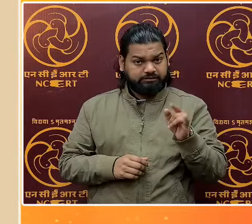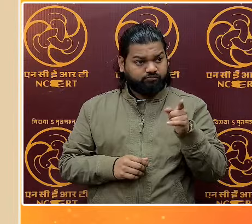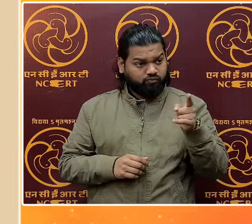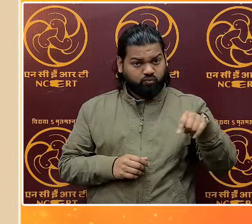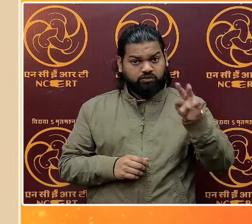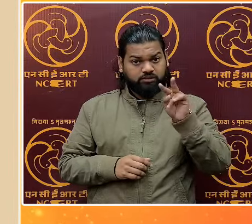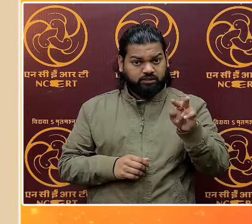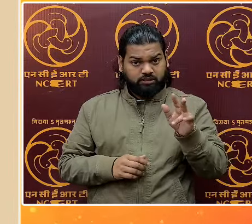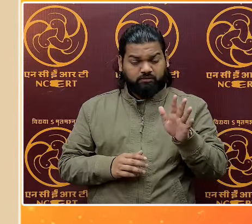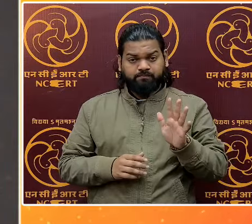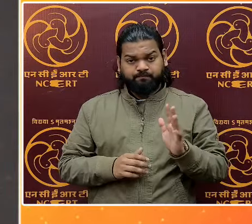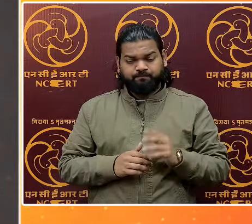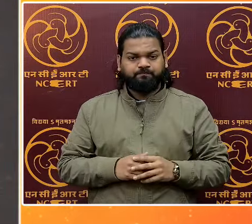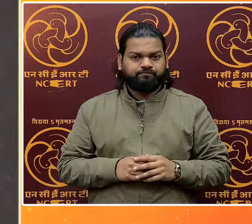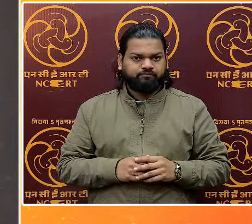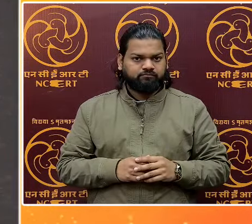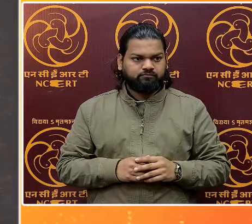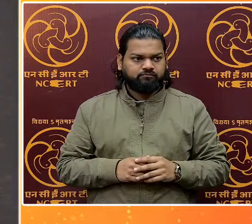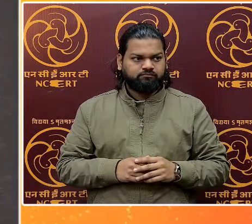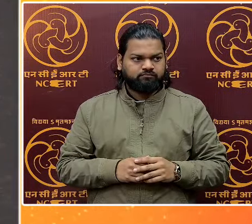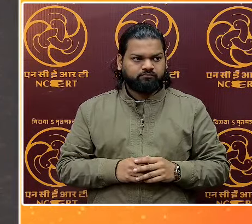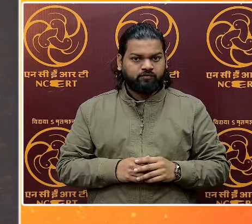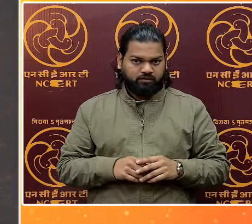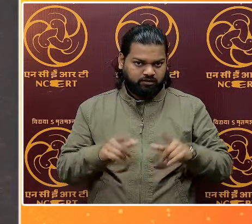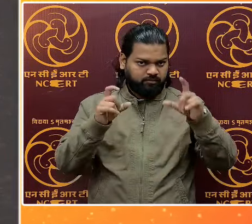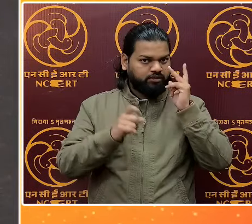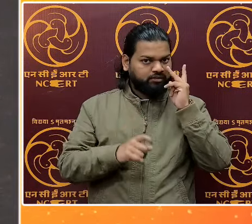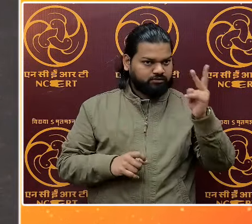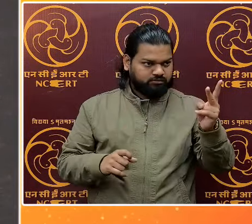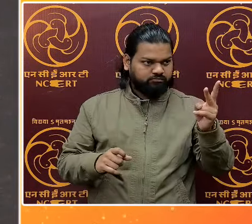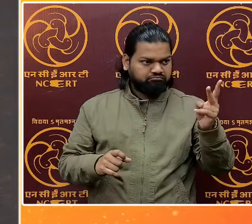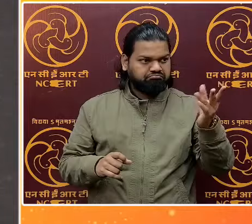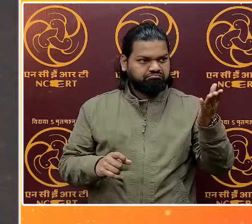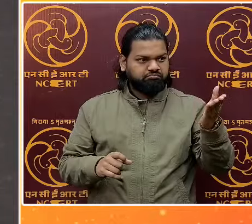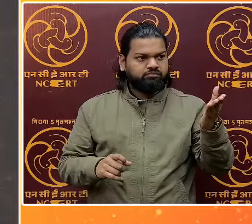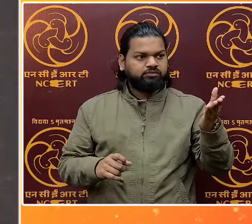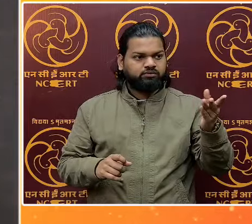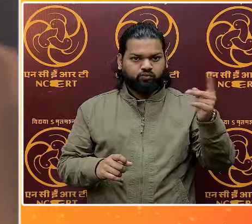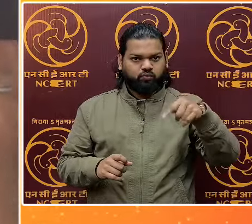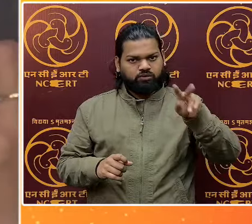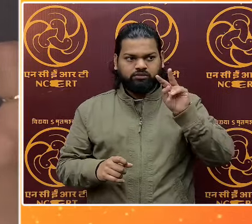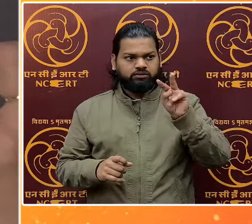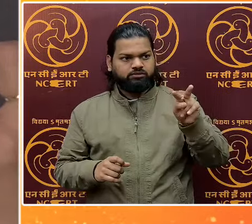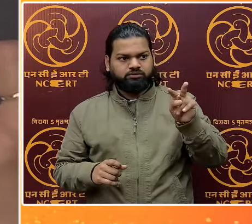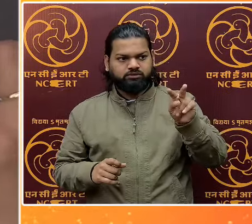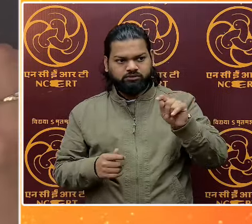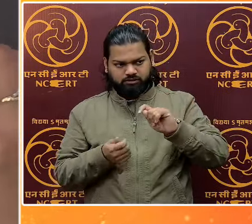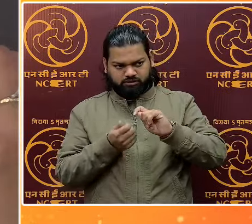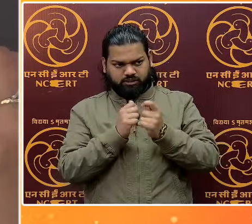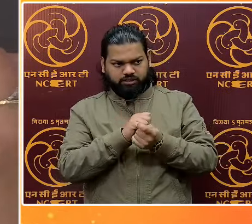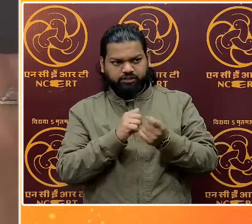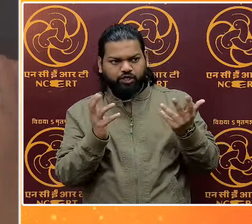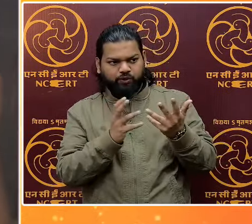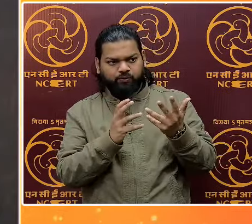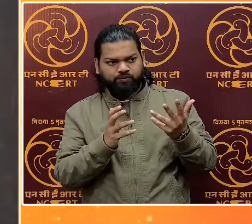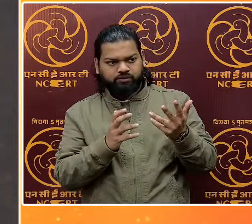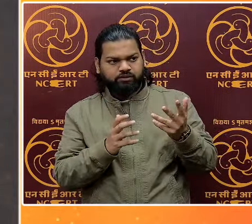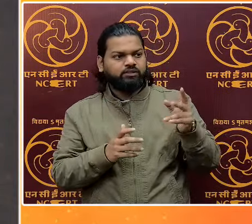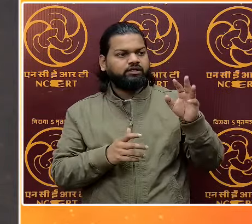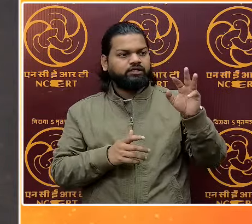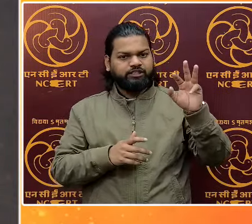one. So that we can really see over here. If you can see the change, right?